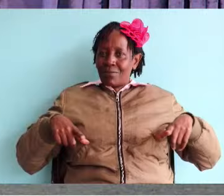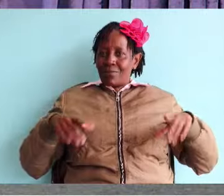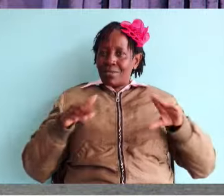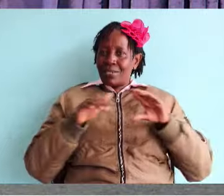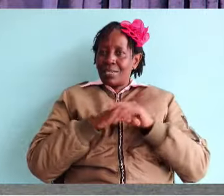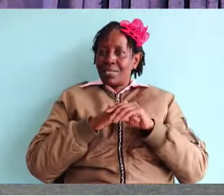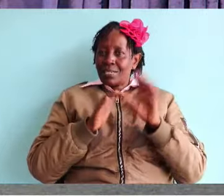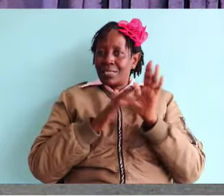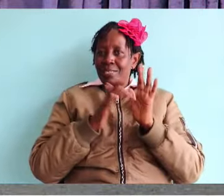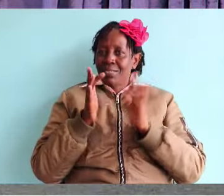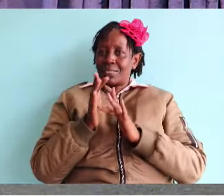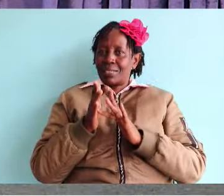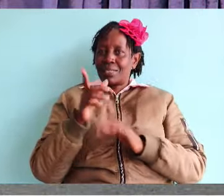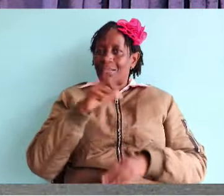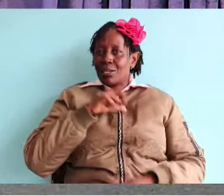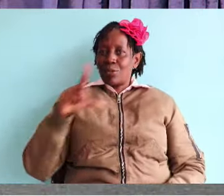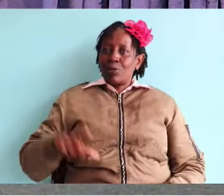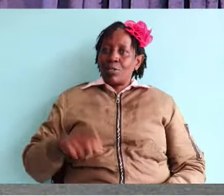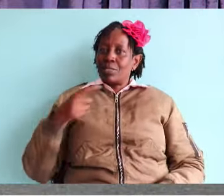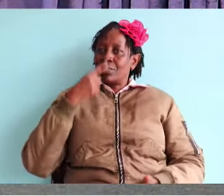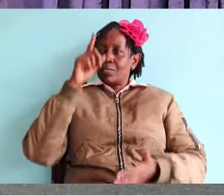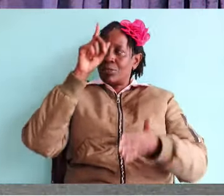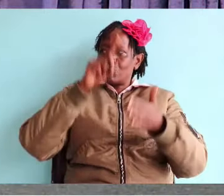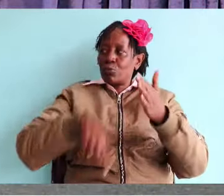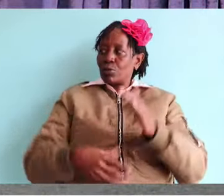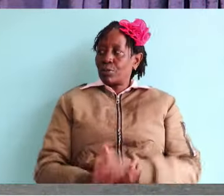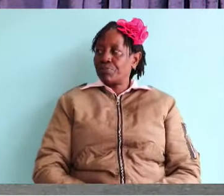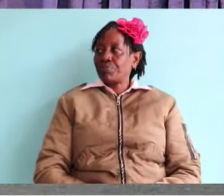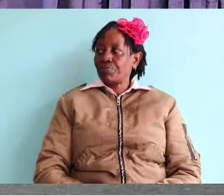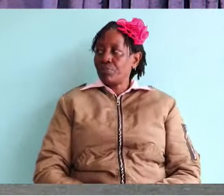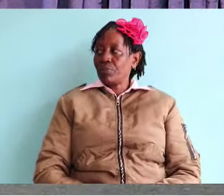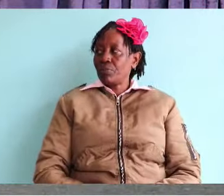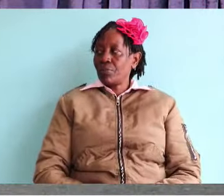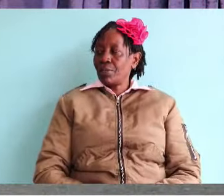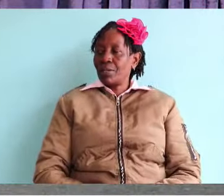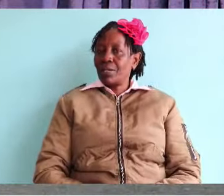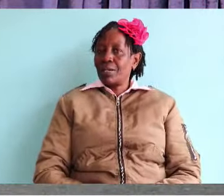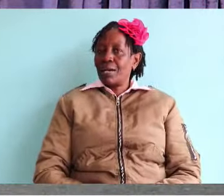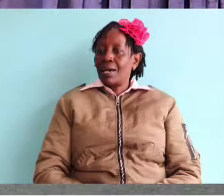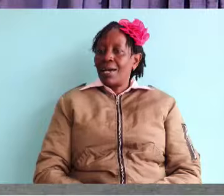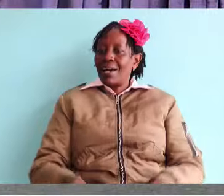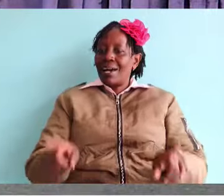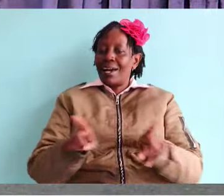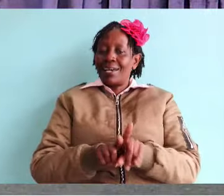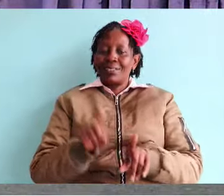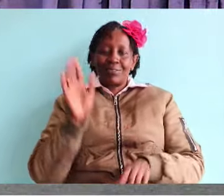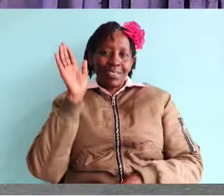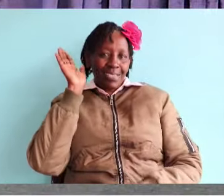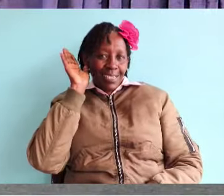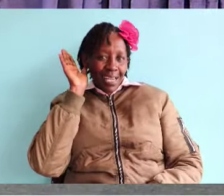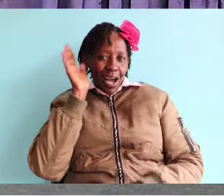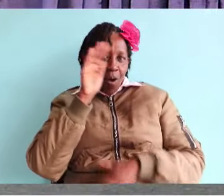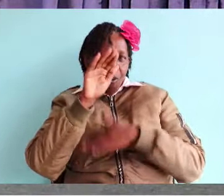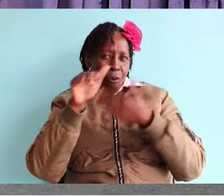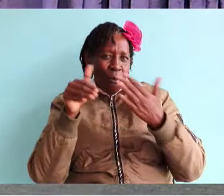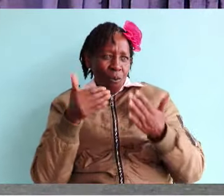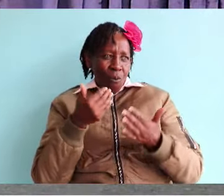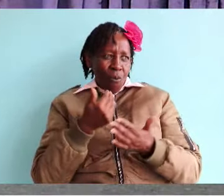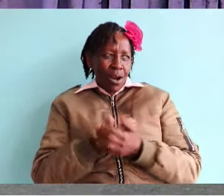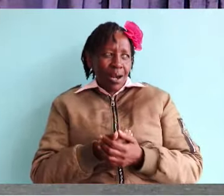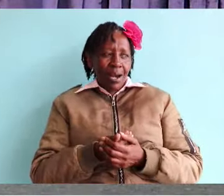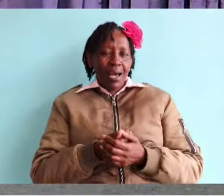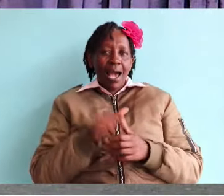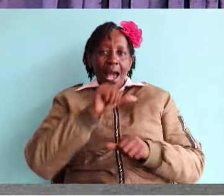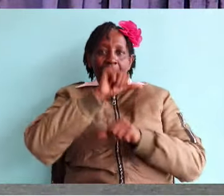What is the Lord saying to us? What is the Lord saying to you as you hear all these messages, and especially